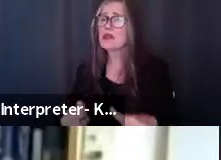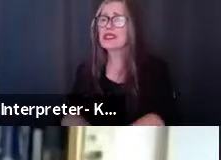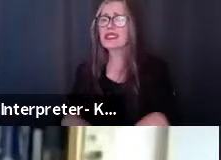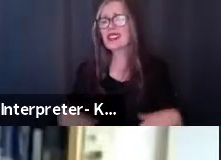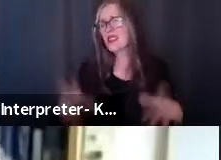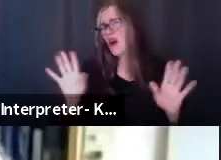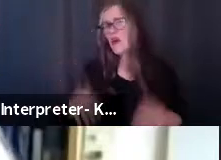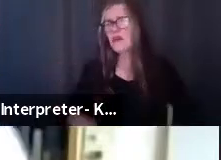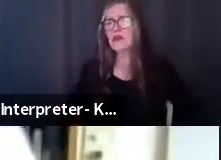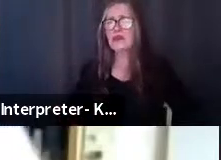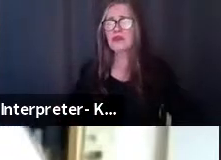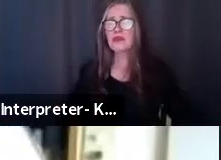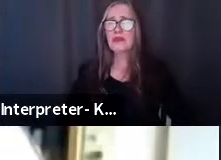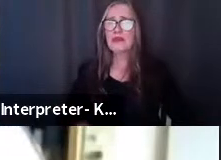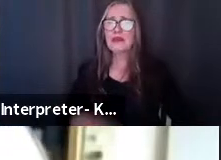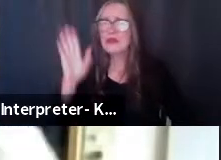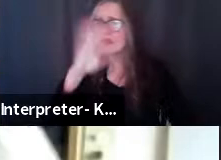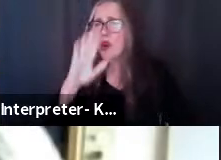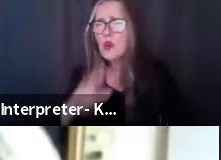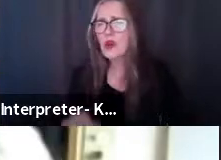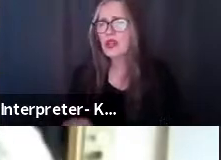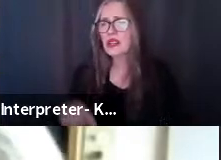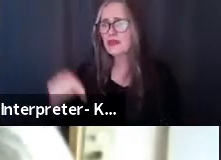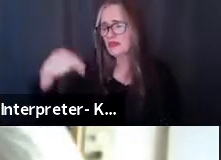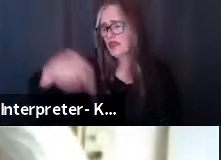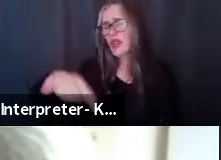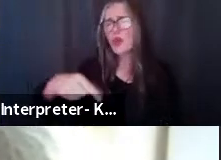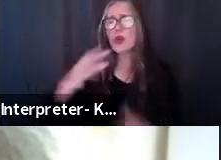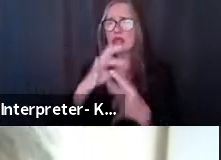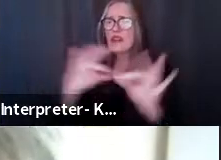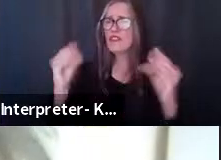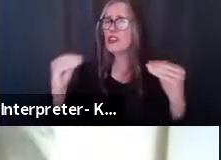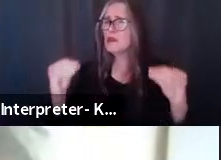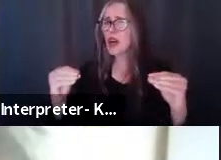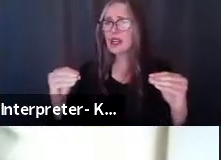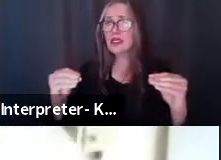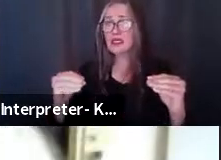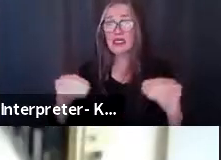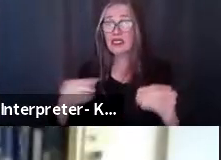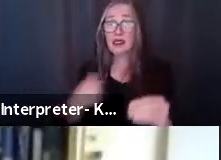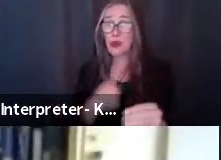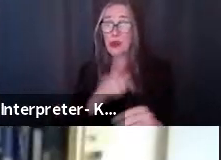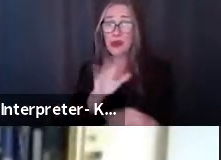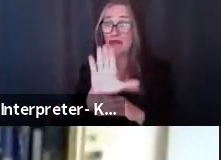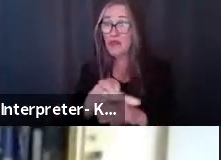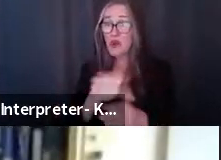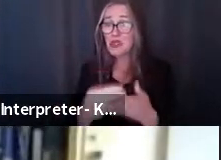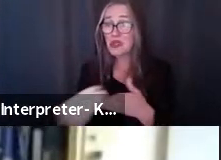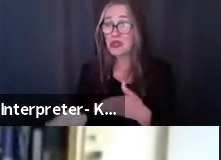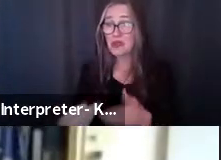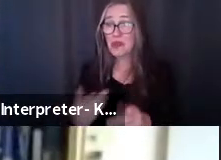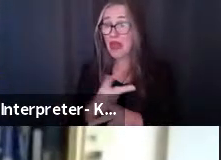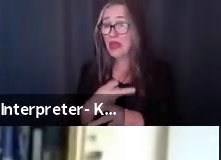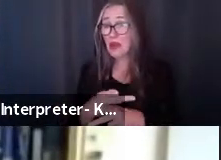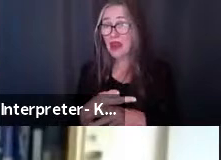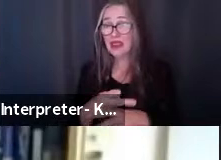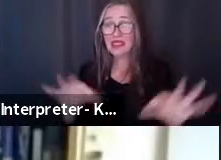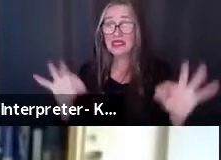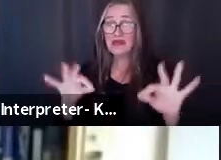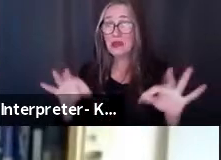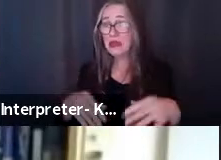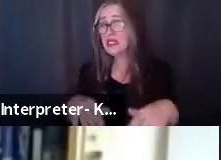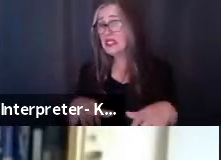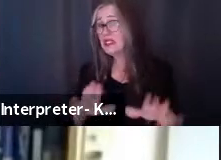forcing you to buy our product so in thinking about the likelihood of a new market-based eugenics it's